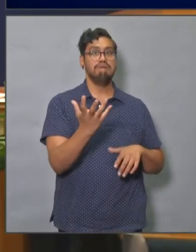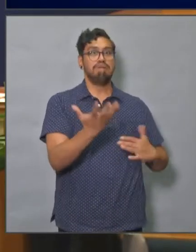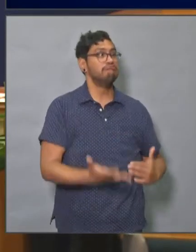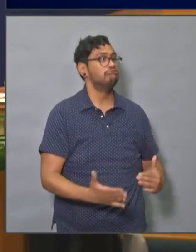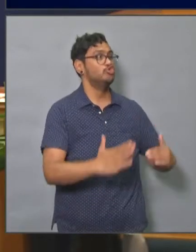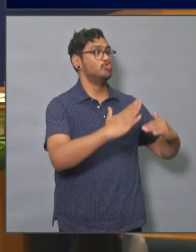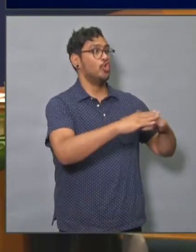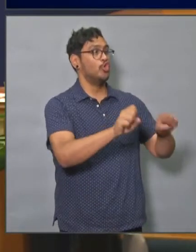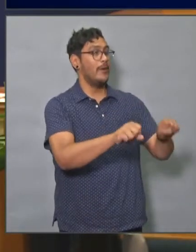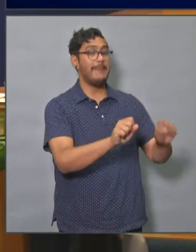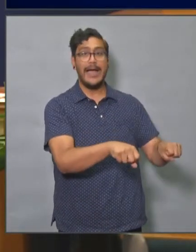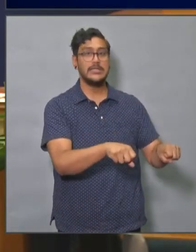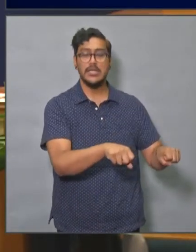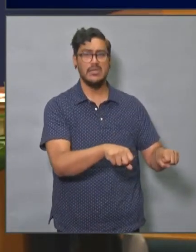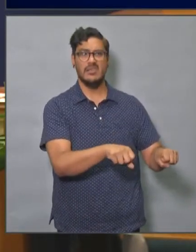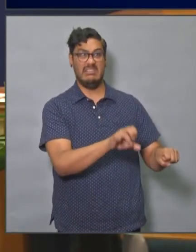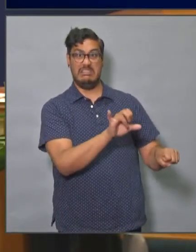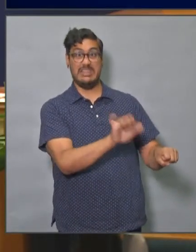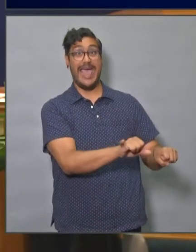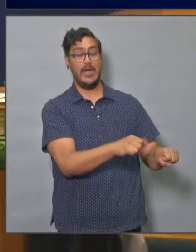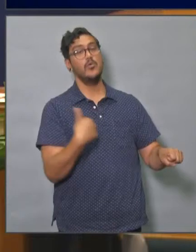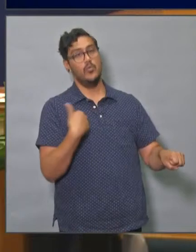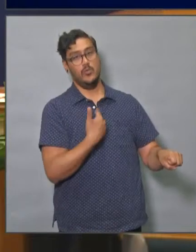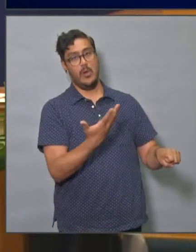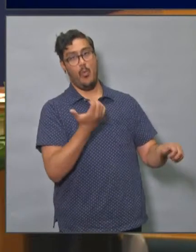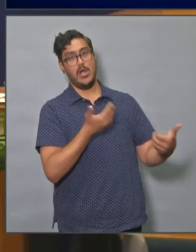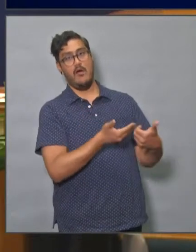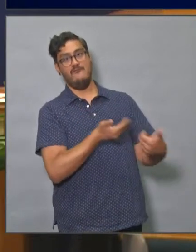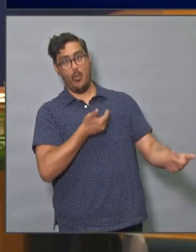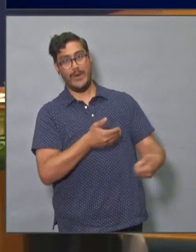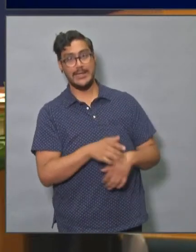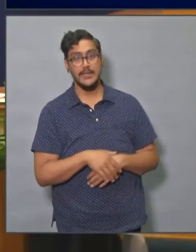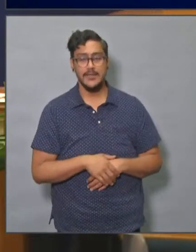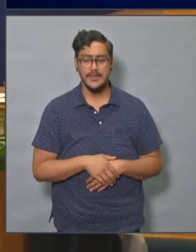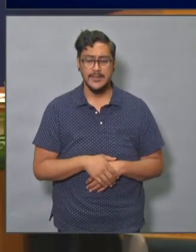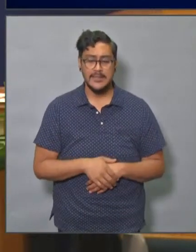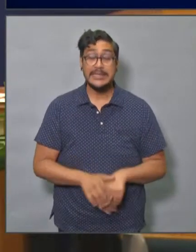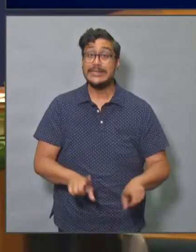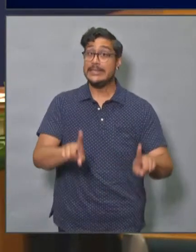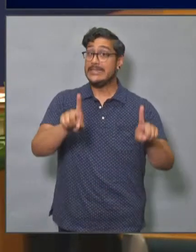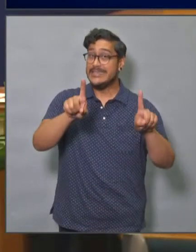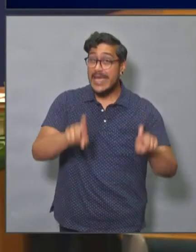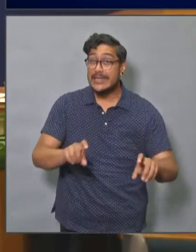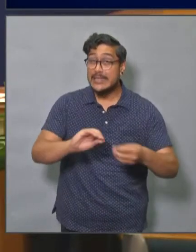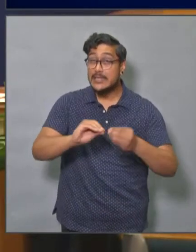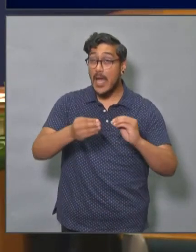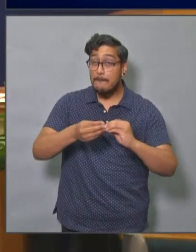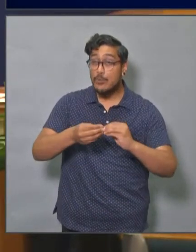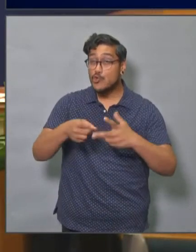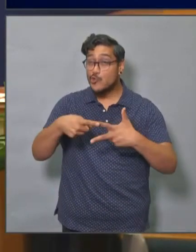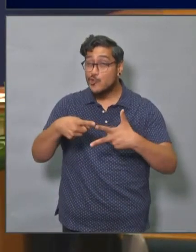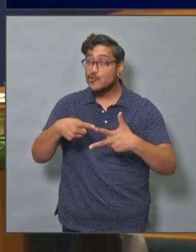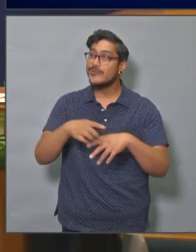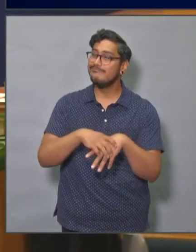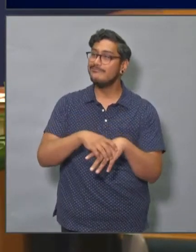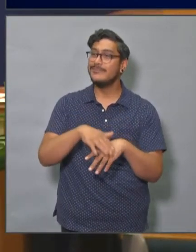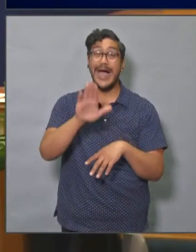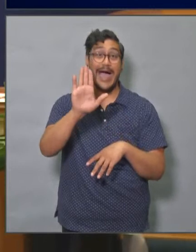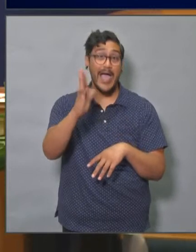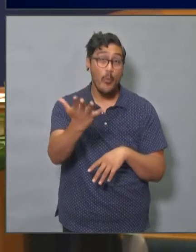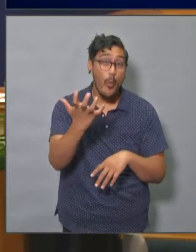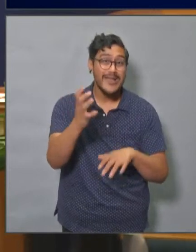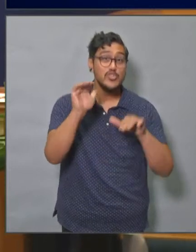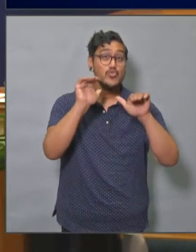which is what we're all trying to avoid. In terms of the numbers on testing, I just need to remind us